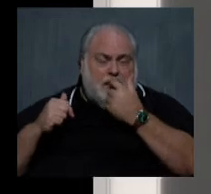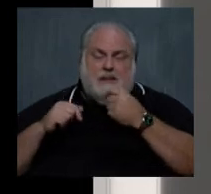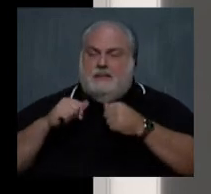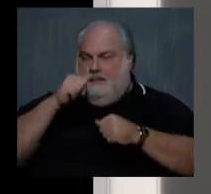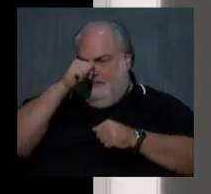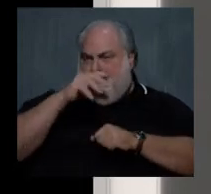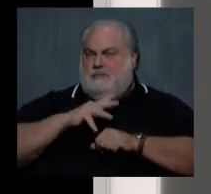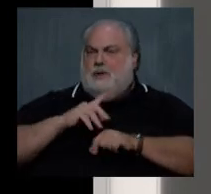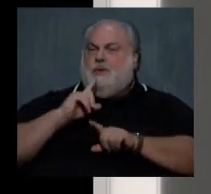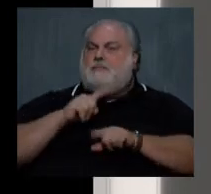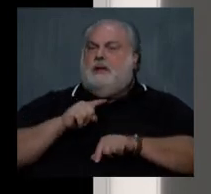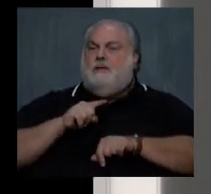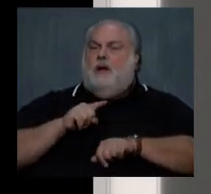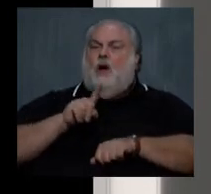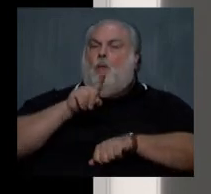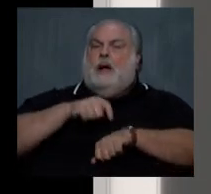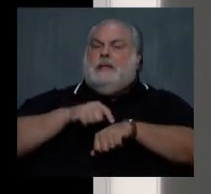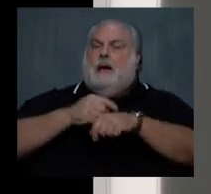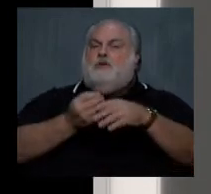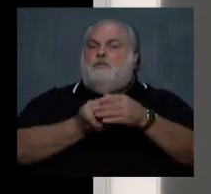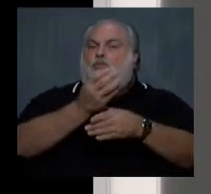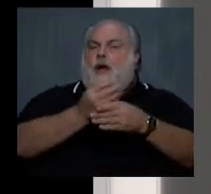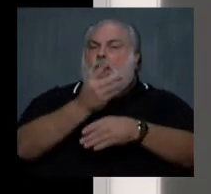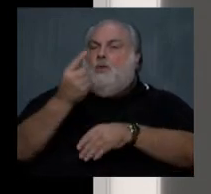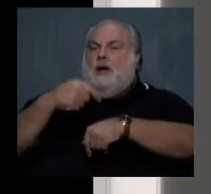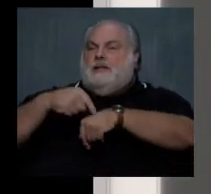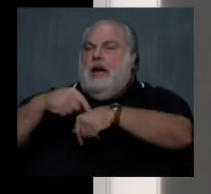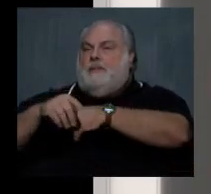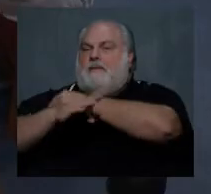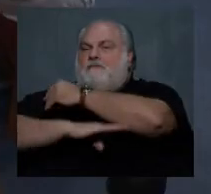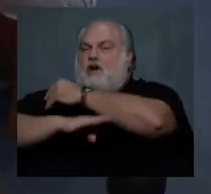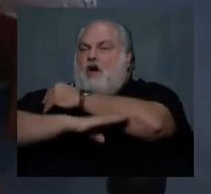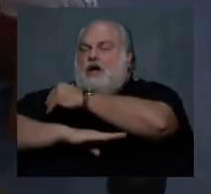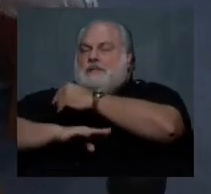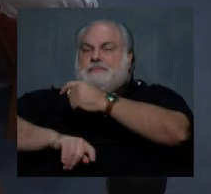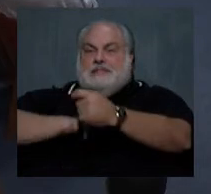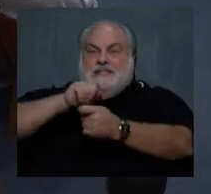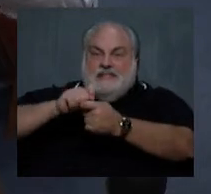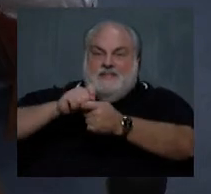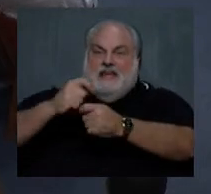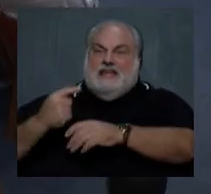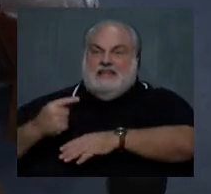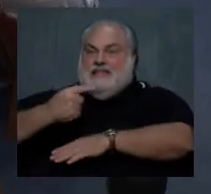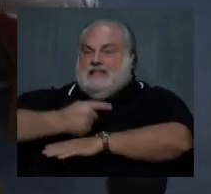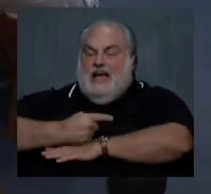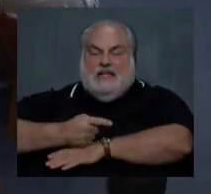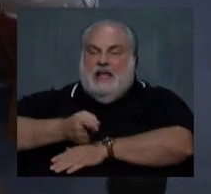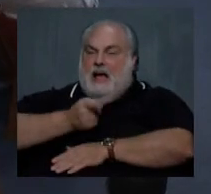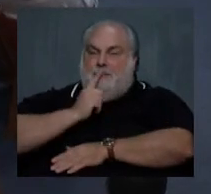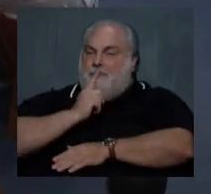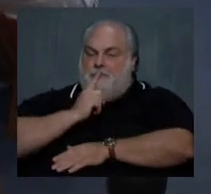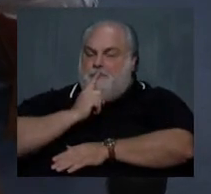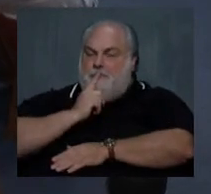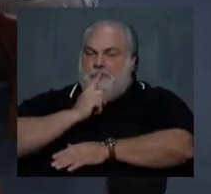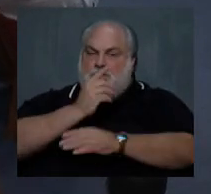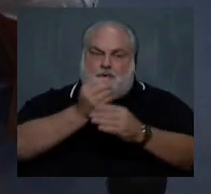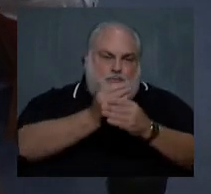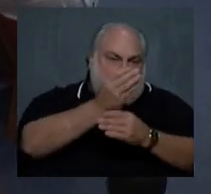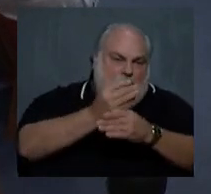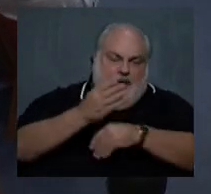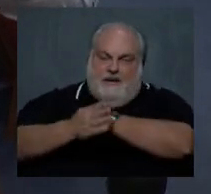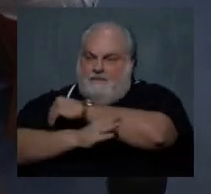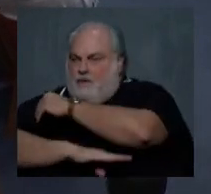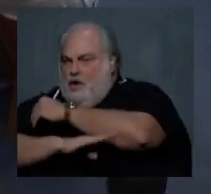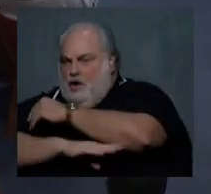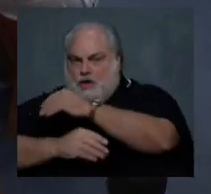twice just put in there annually. one time in the spring and one time in the fall. They didn't specify specific dates or specific weeks to do